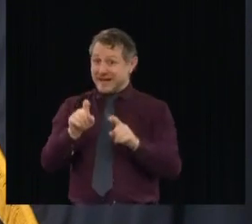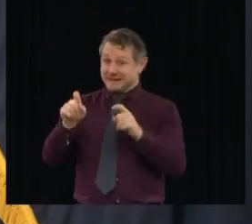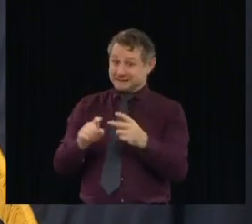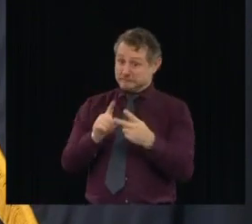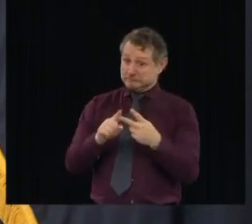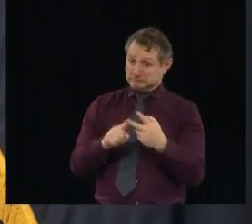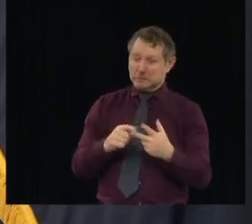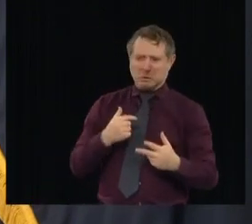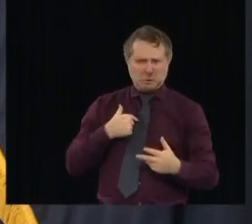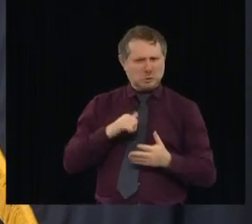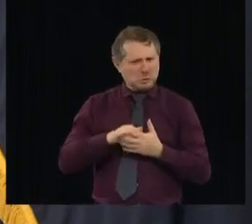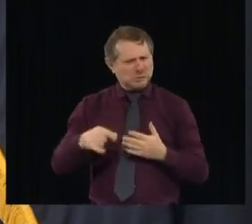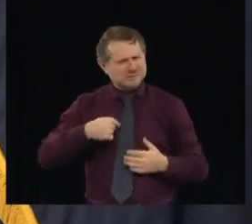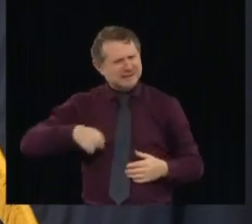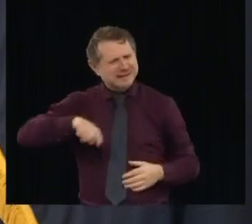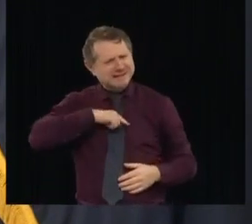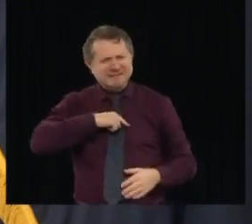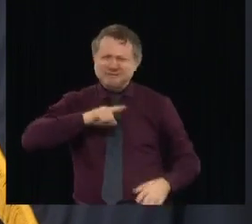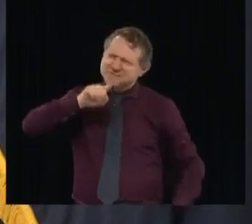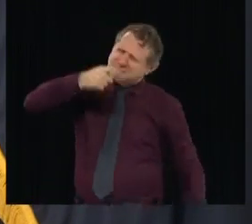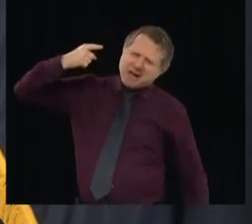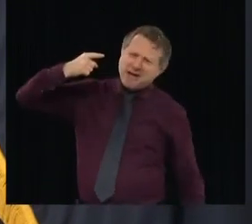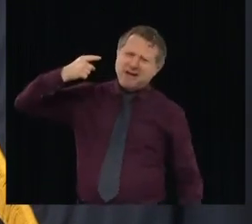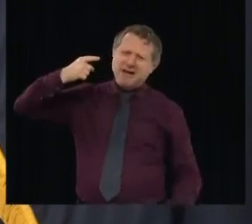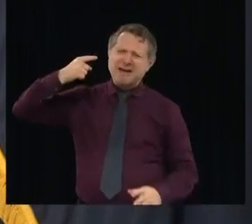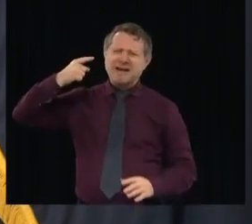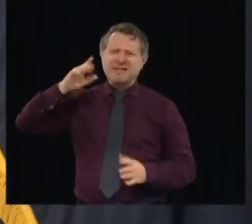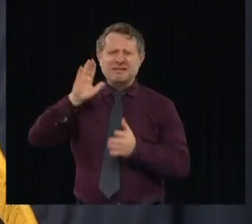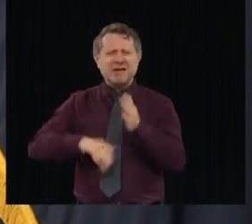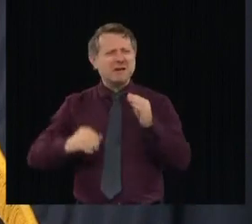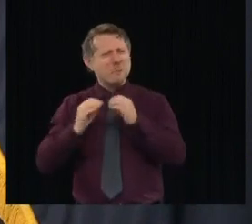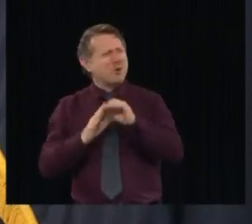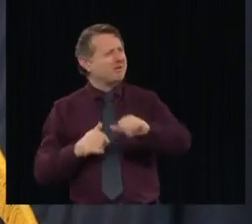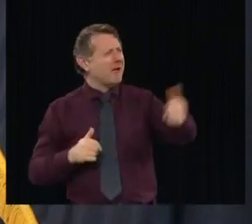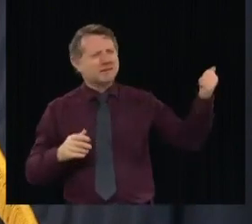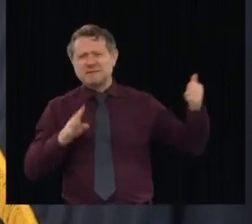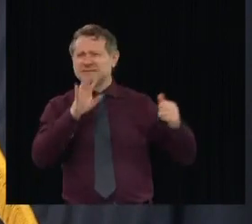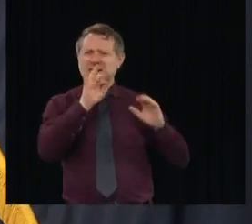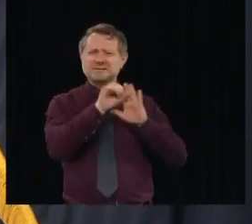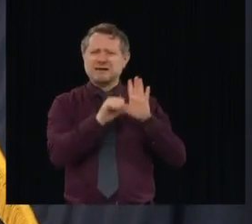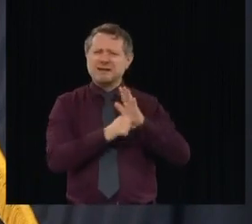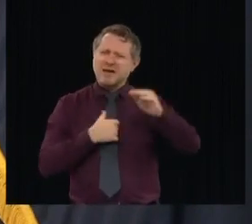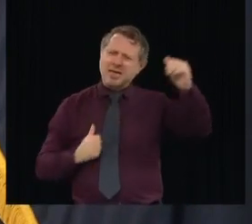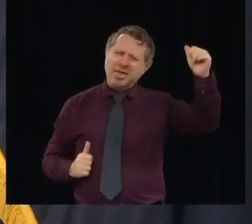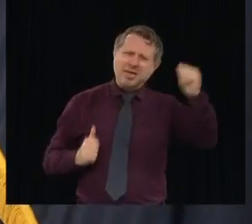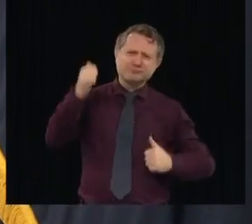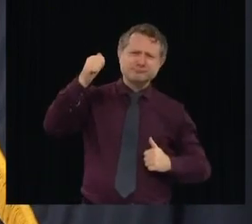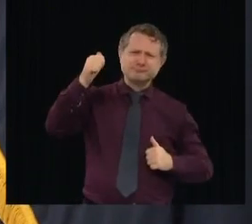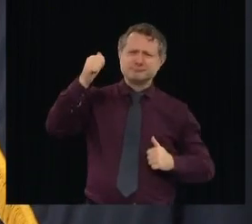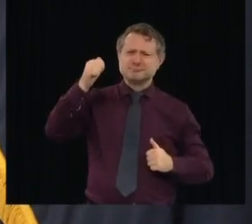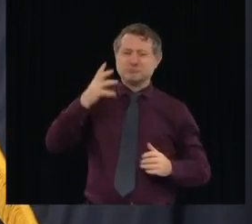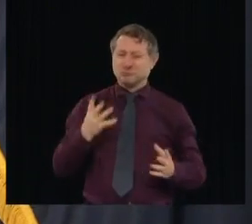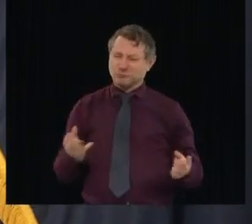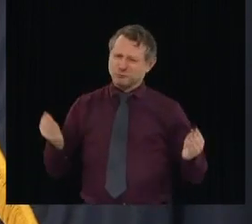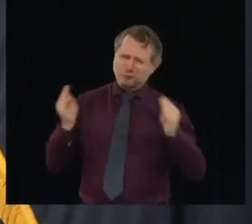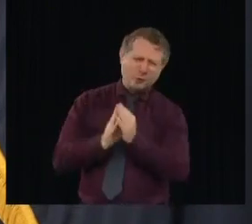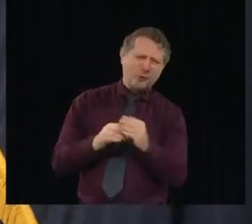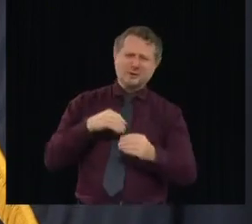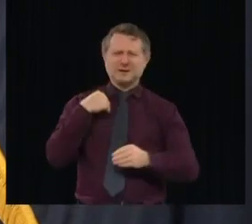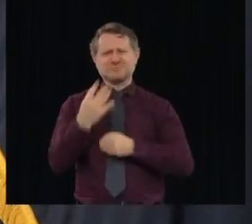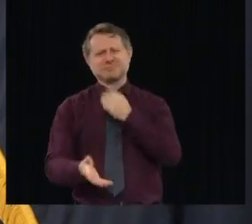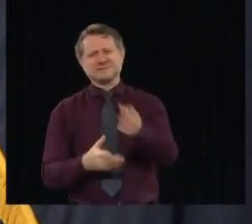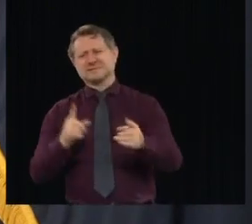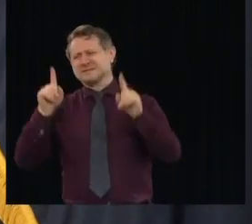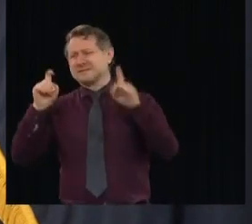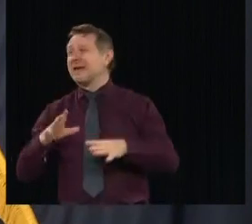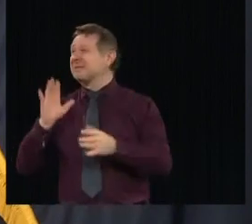than any state in the United States. We're doing more testing per capita than many countries on